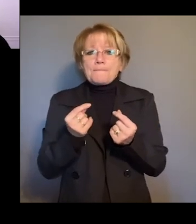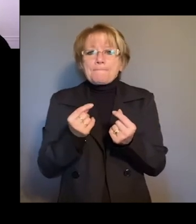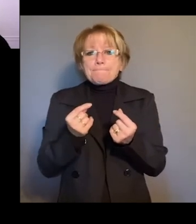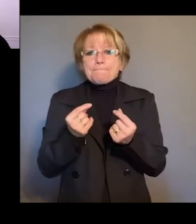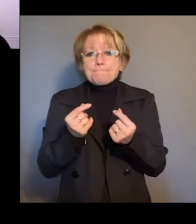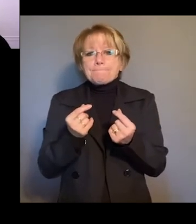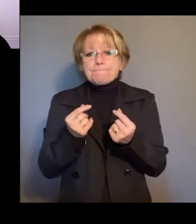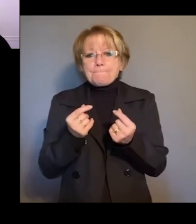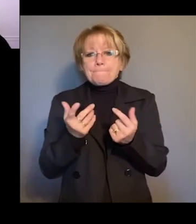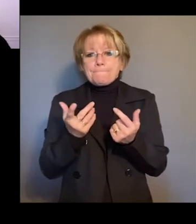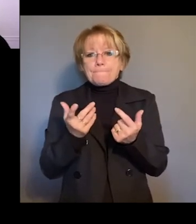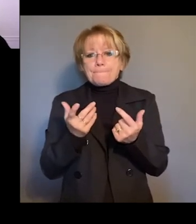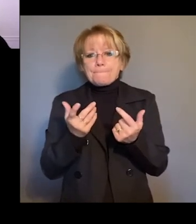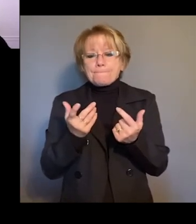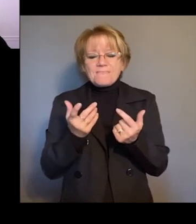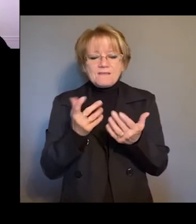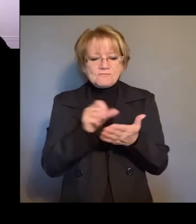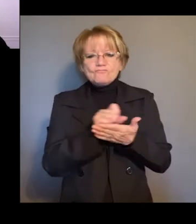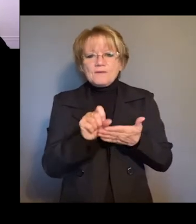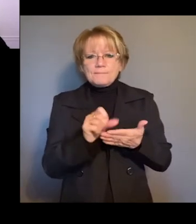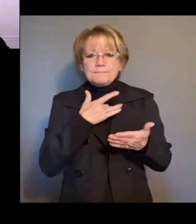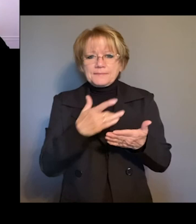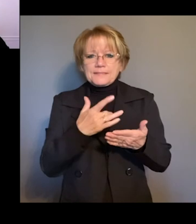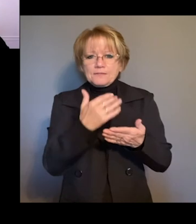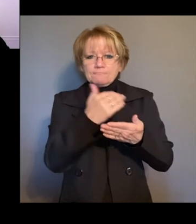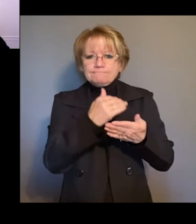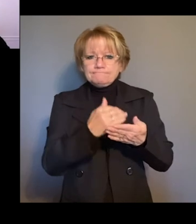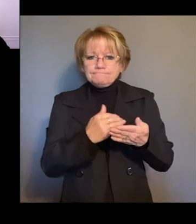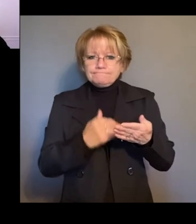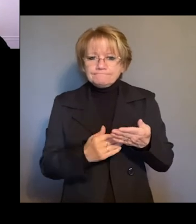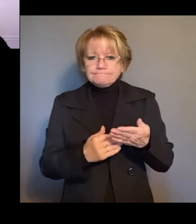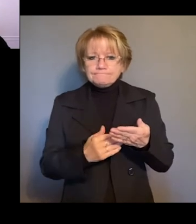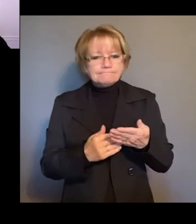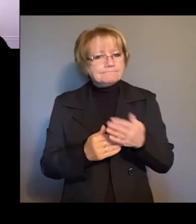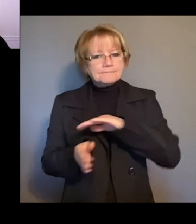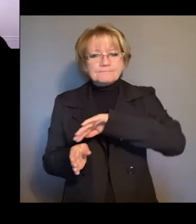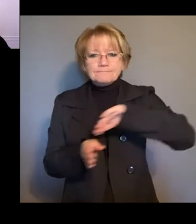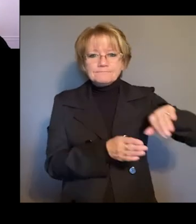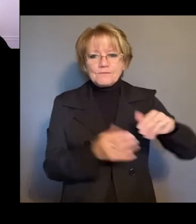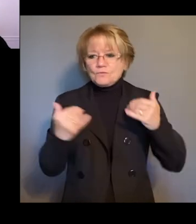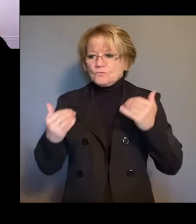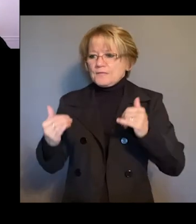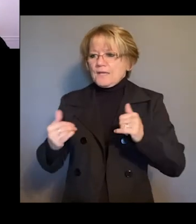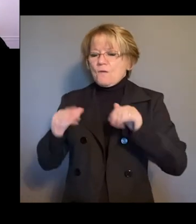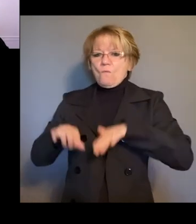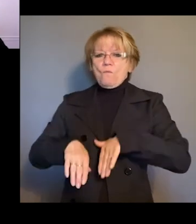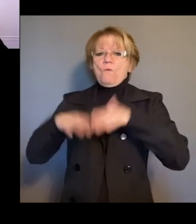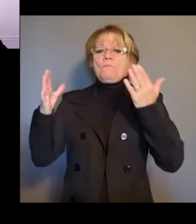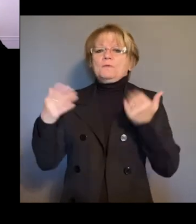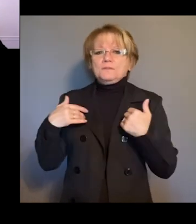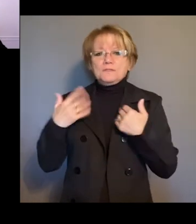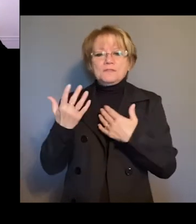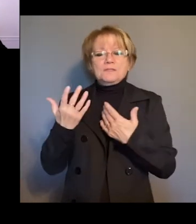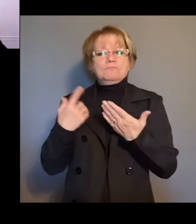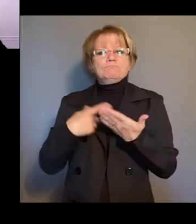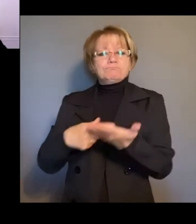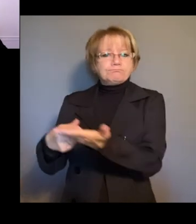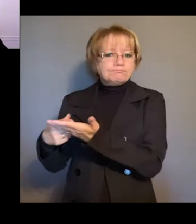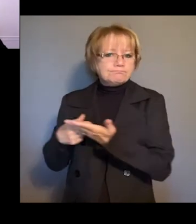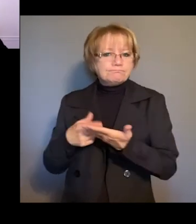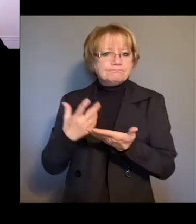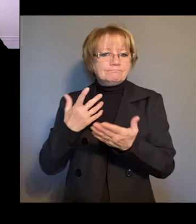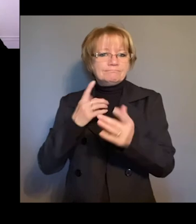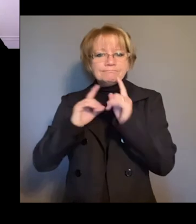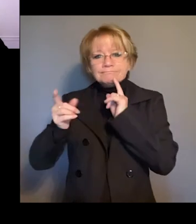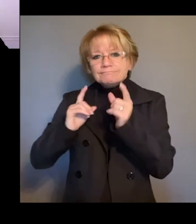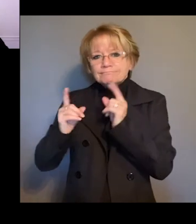with students are pretty much scripted. This is an unscripted form that has very little preparation, in the sense of, I know the individuals, we did meet